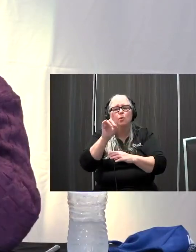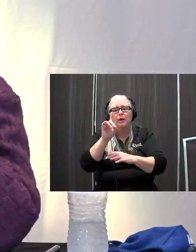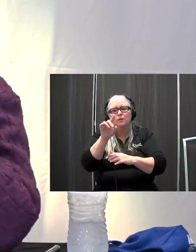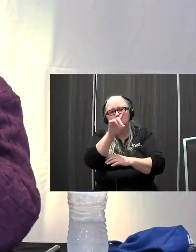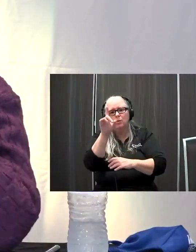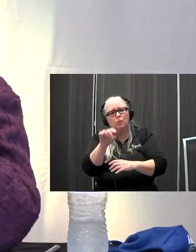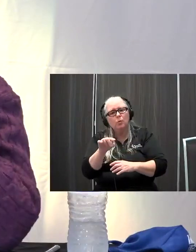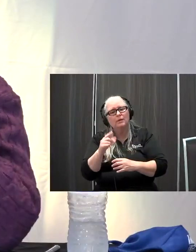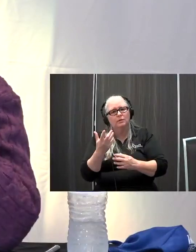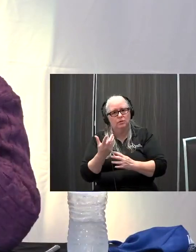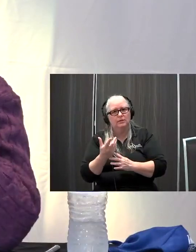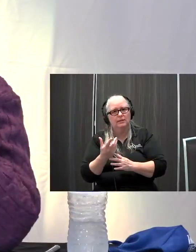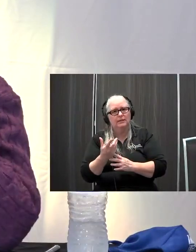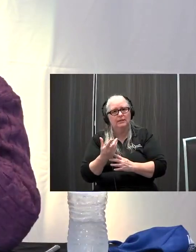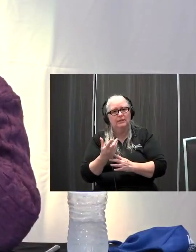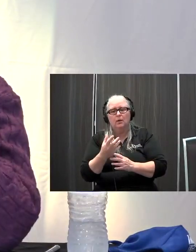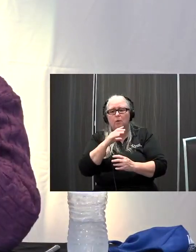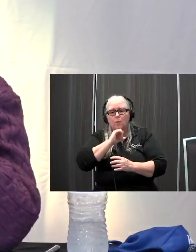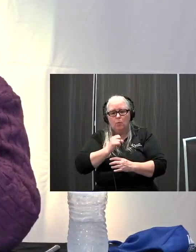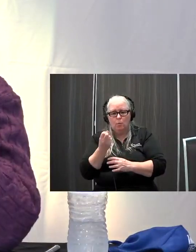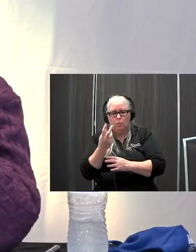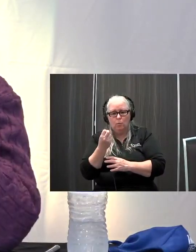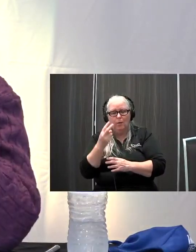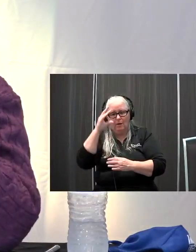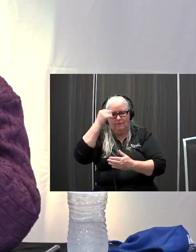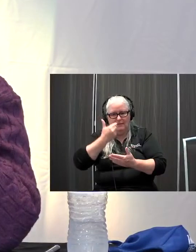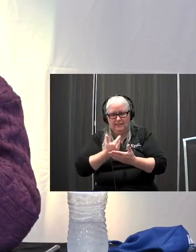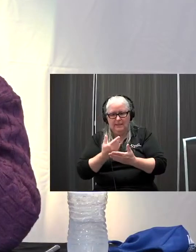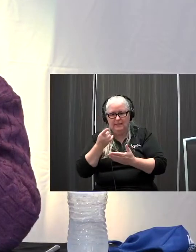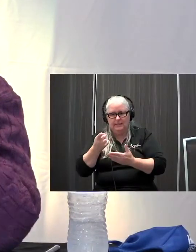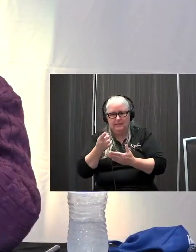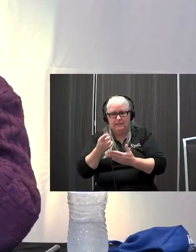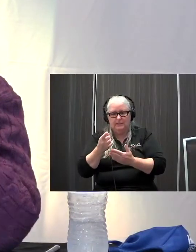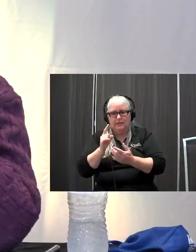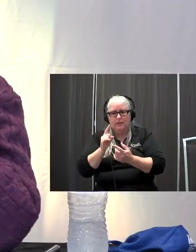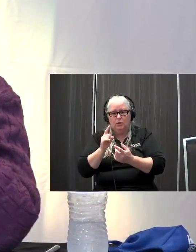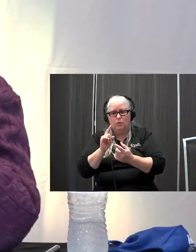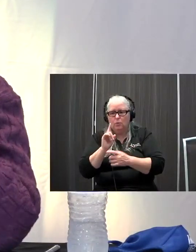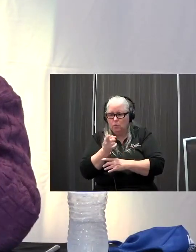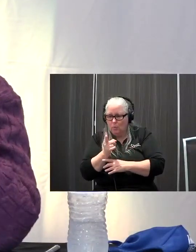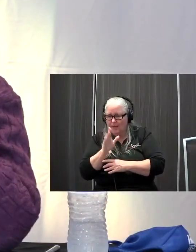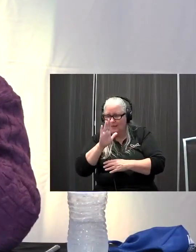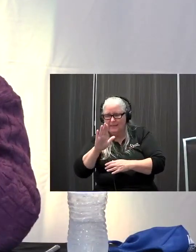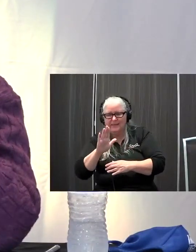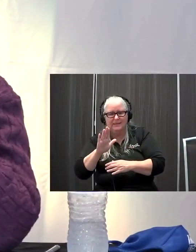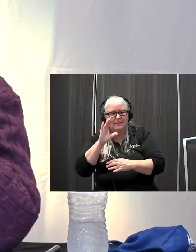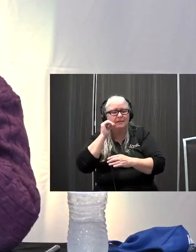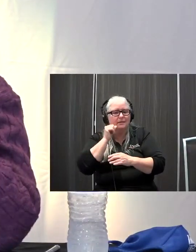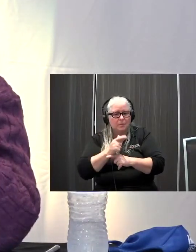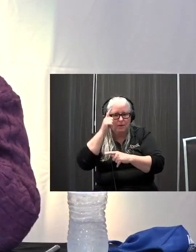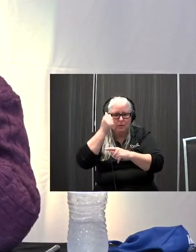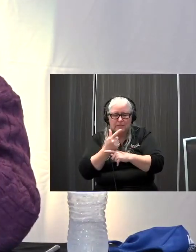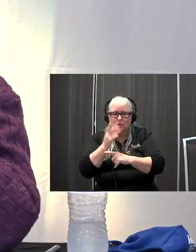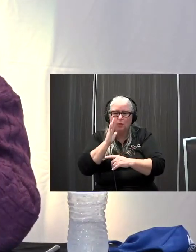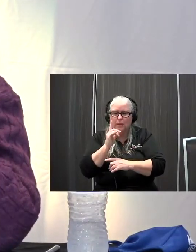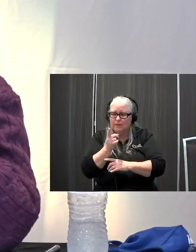around a 12-year-old son who is correcting his siblings, and he might yell at them or grab or pull them to